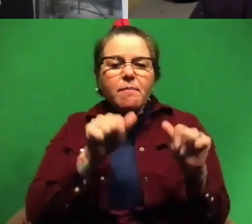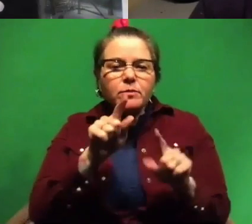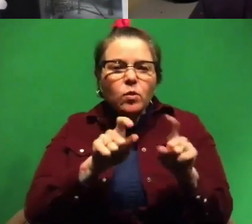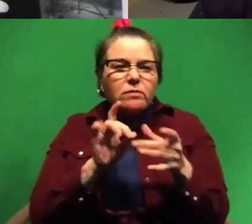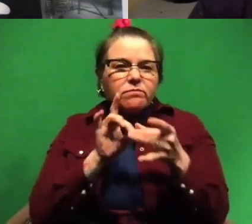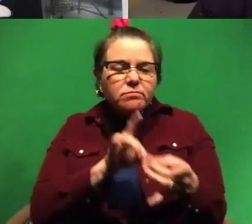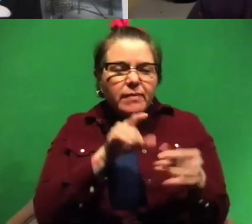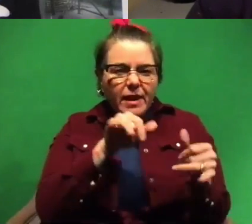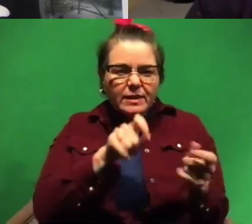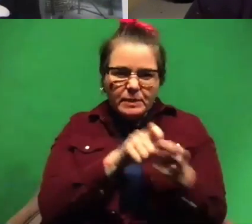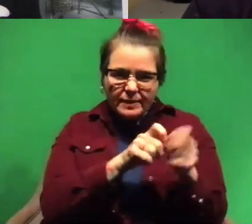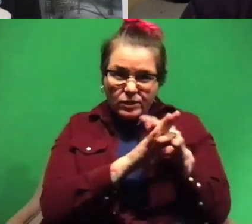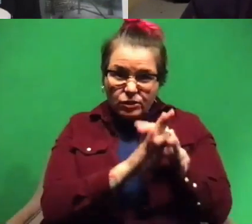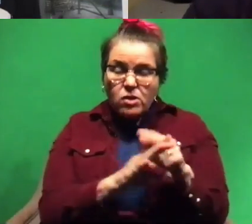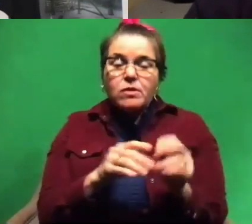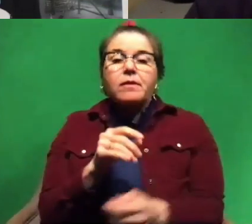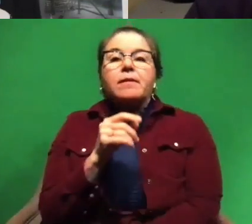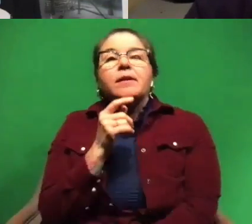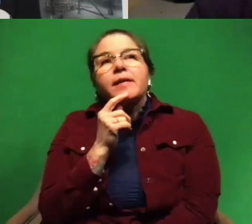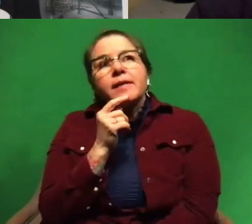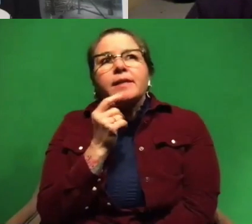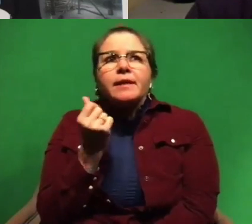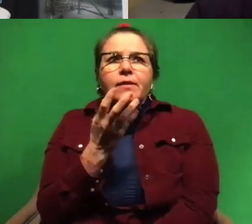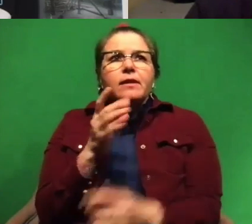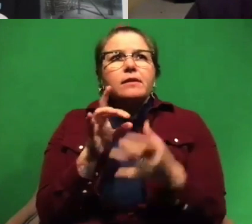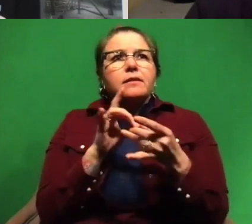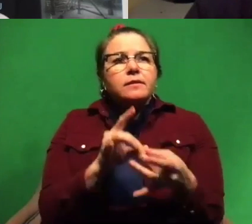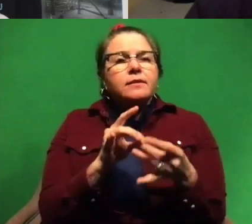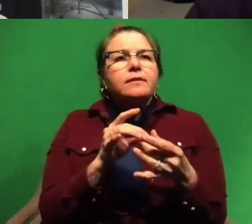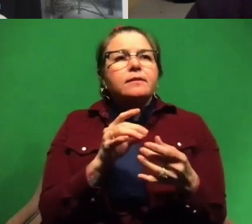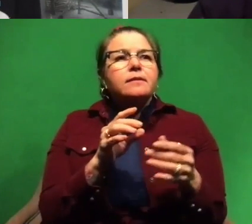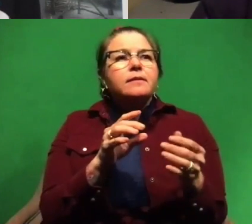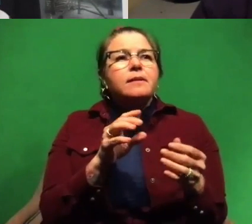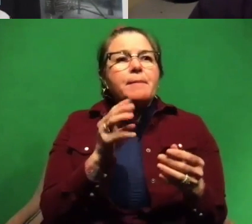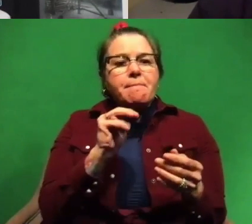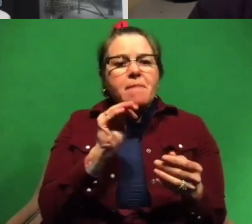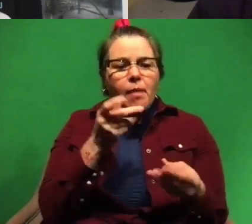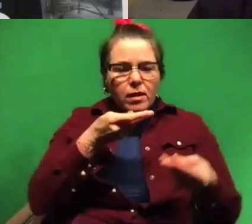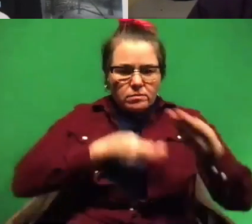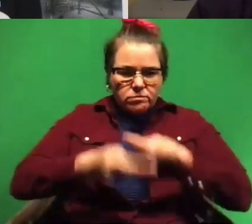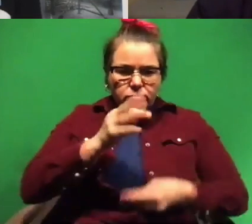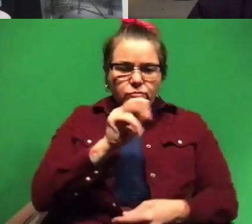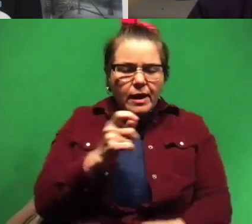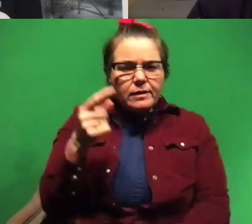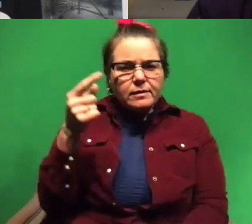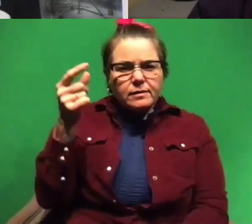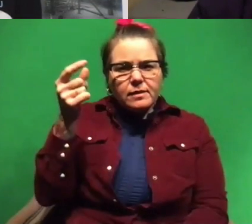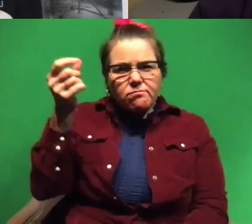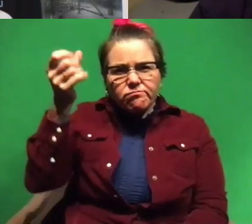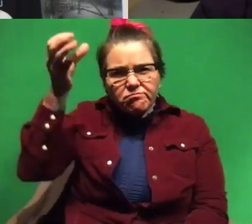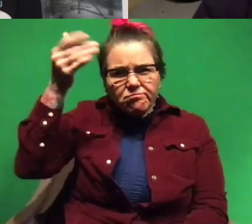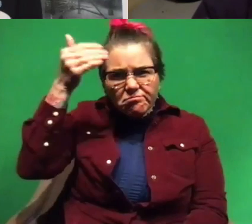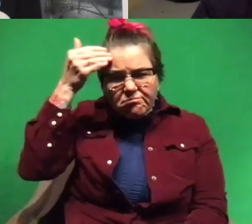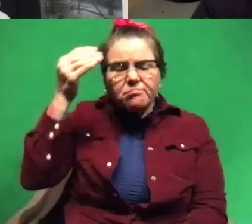shark. So it's everything to do with like metabolic rates, cognition, learning,